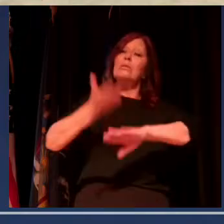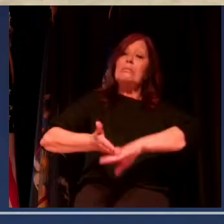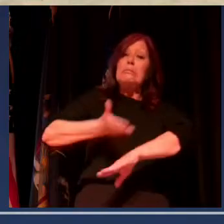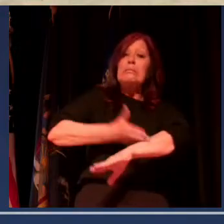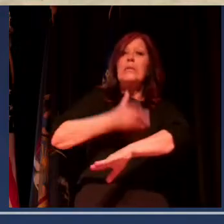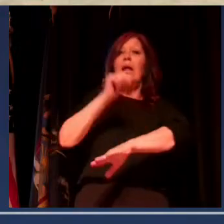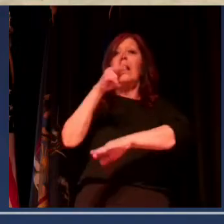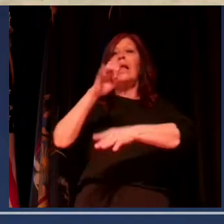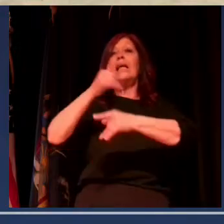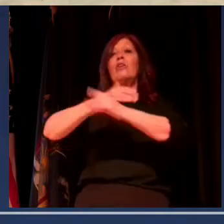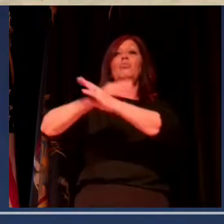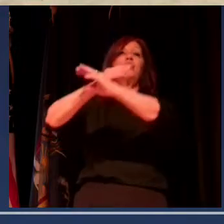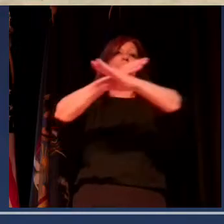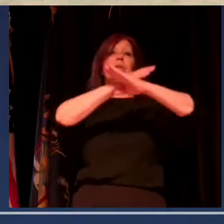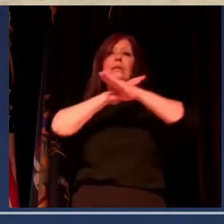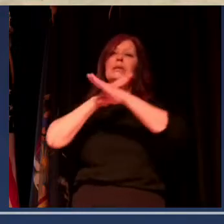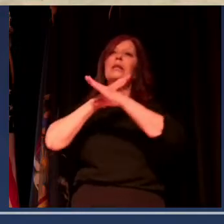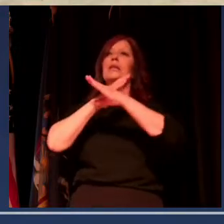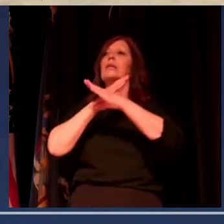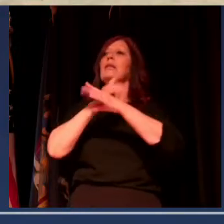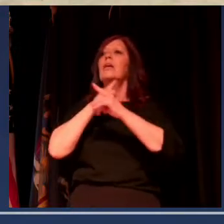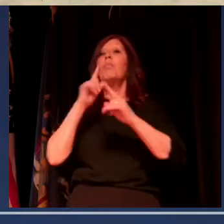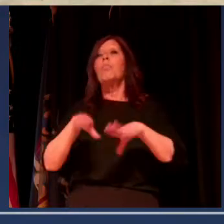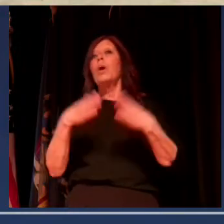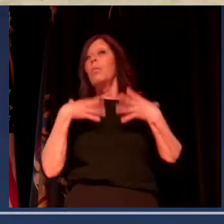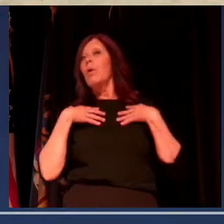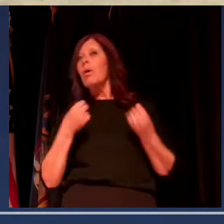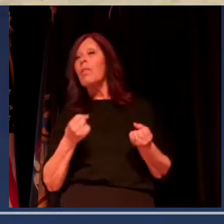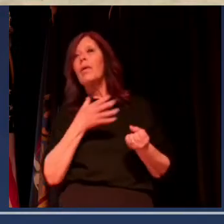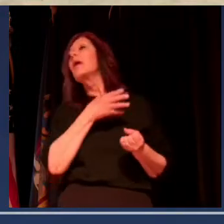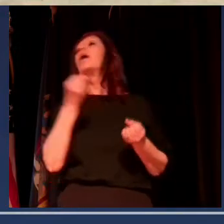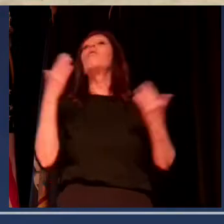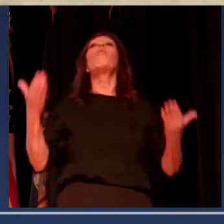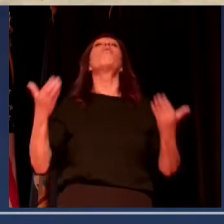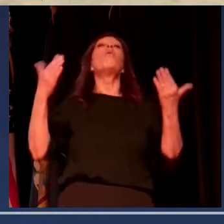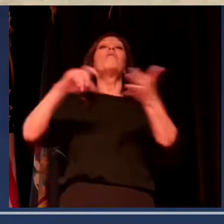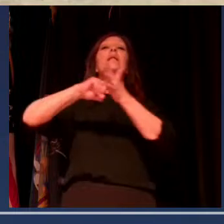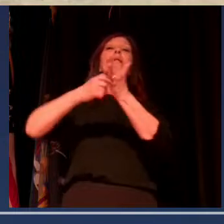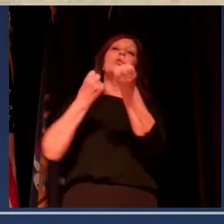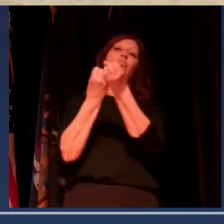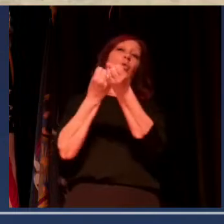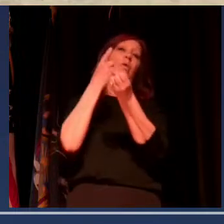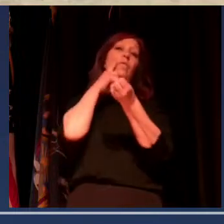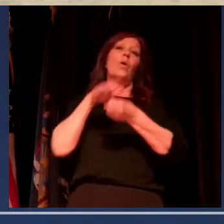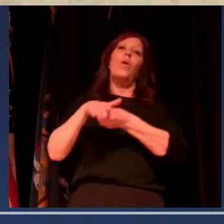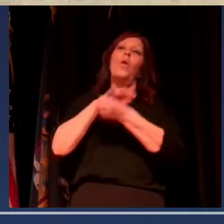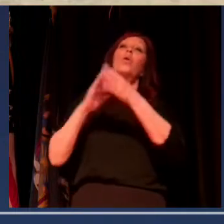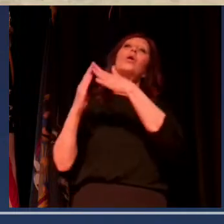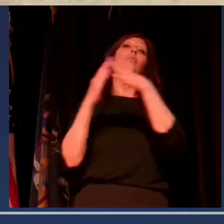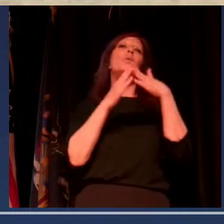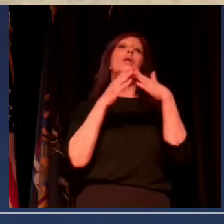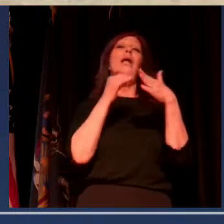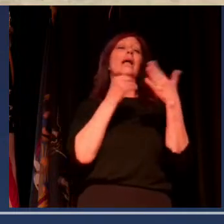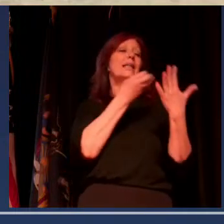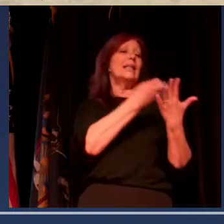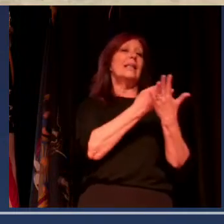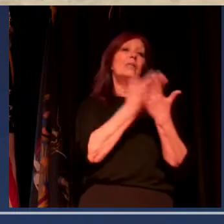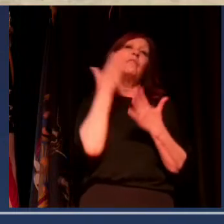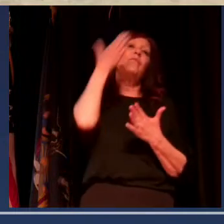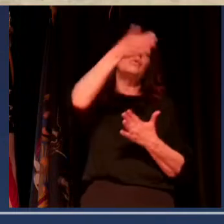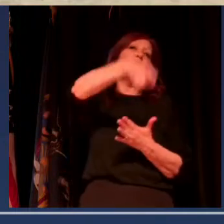Erie's protection, further safeguard public health, and offer key support for our local community and our economy's future